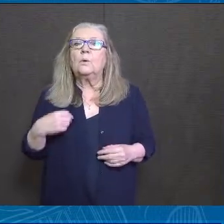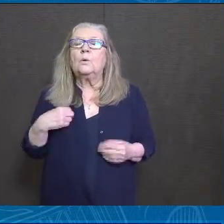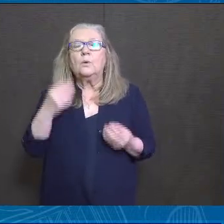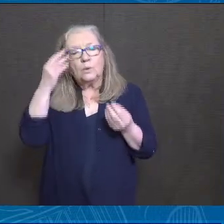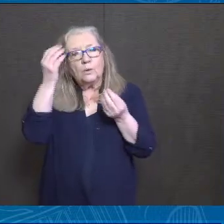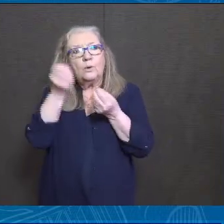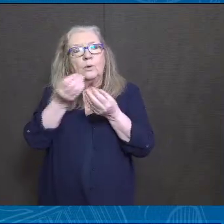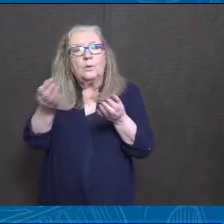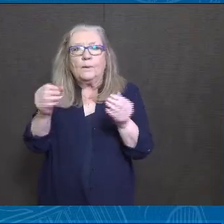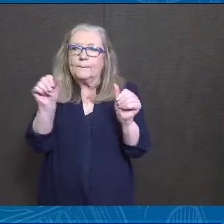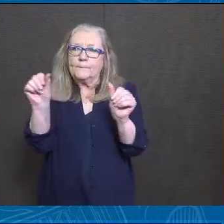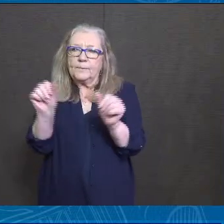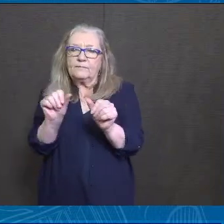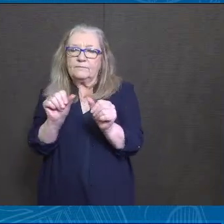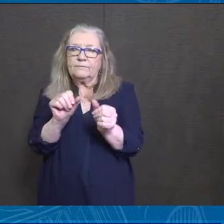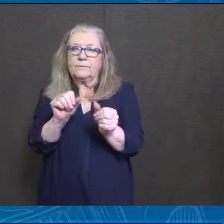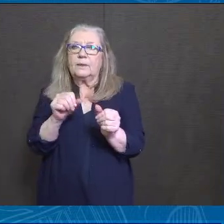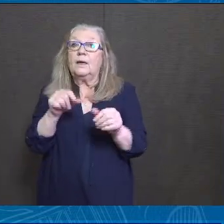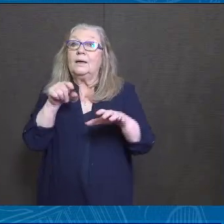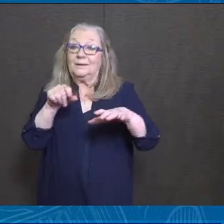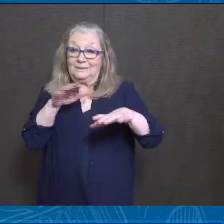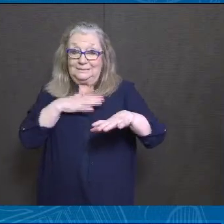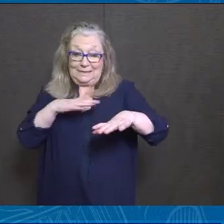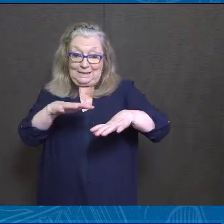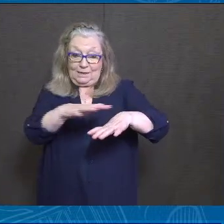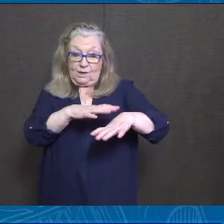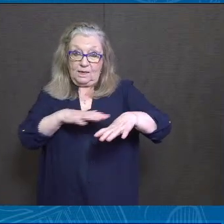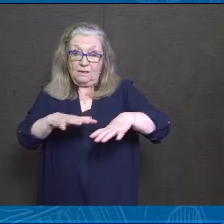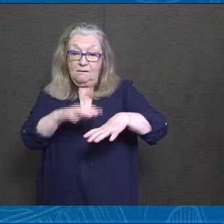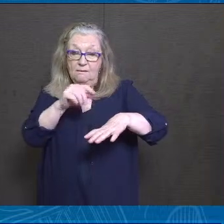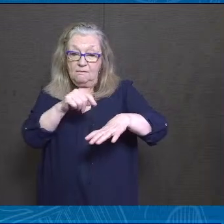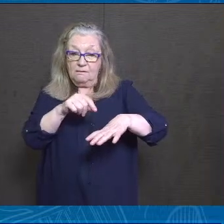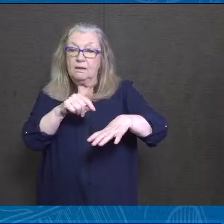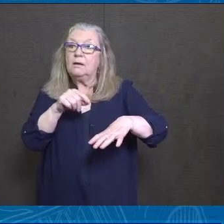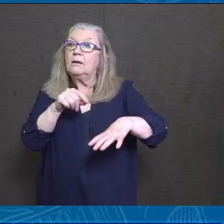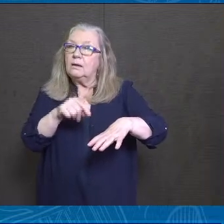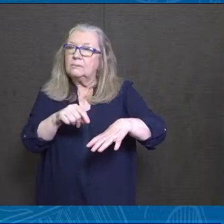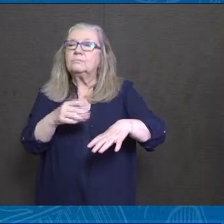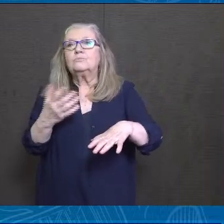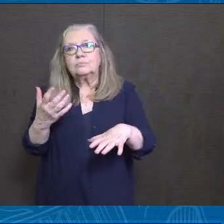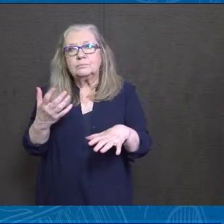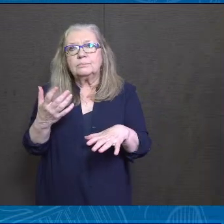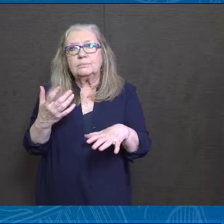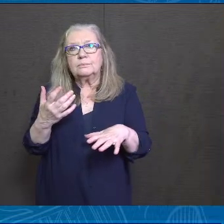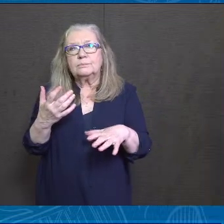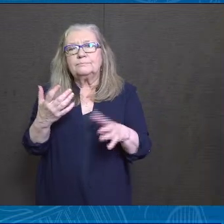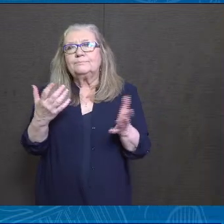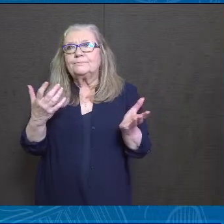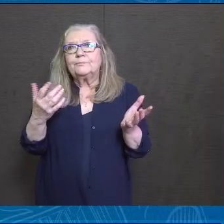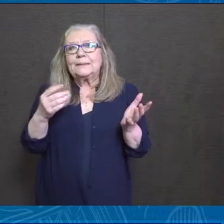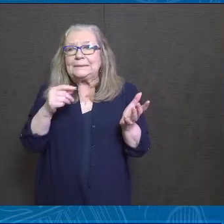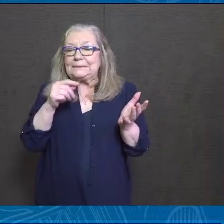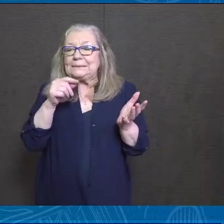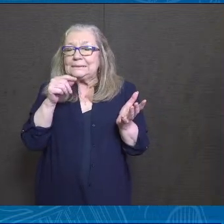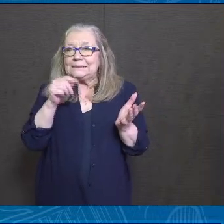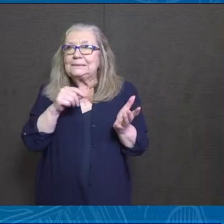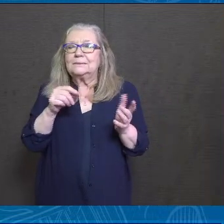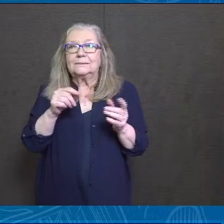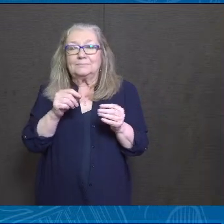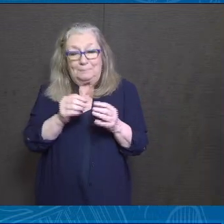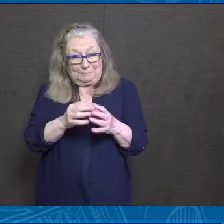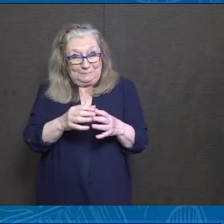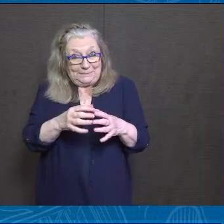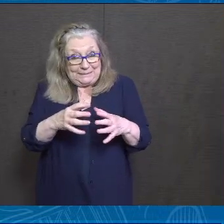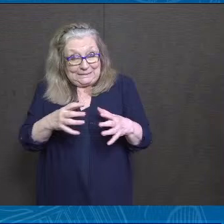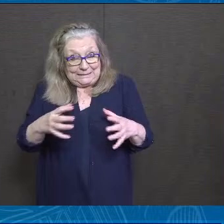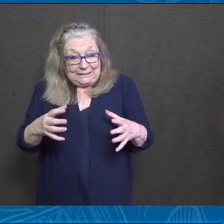of where we work. Hindu Kush Himalaya is considered as the third pole because this has the largest ice